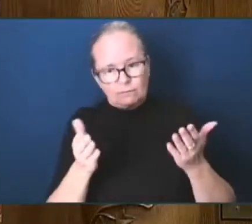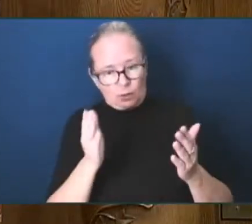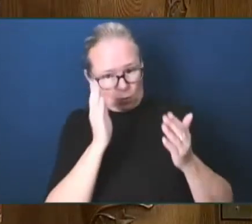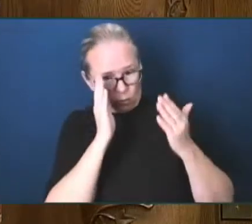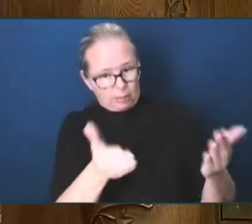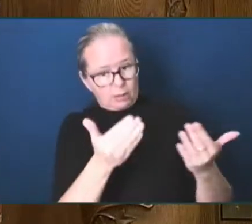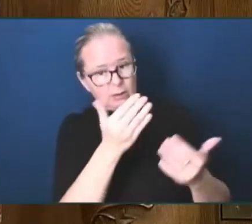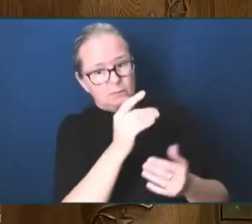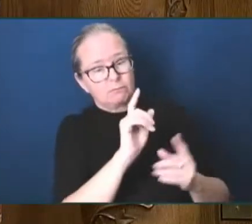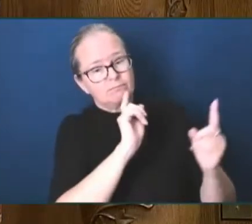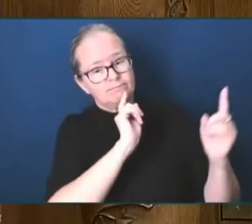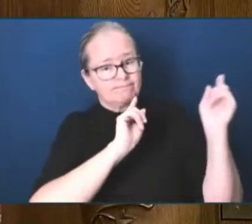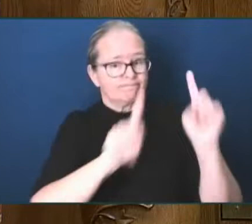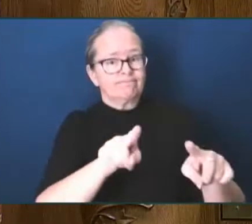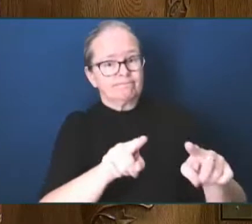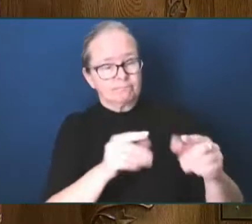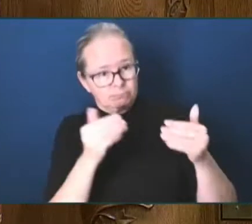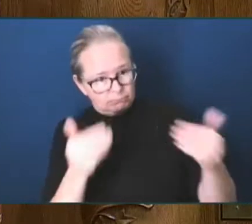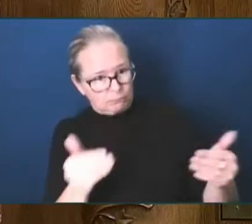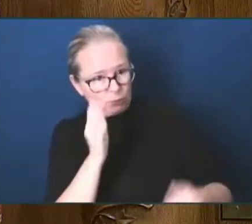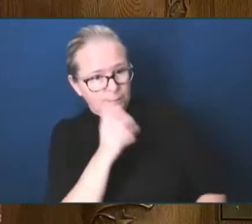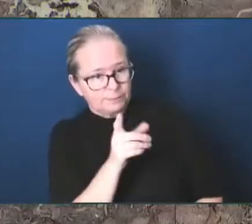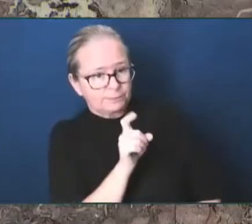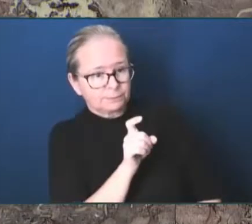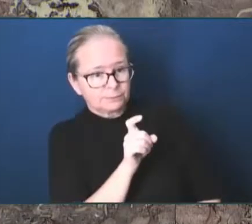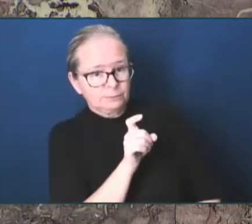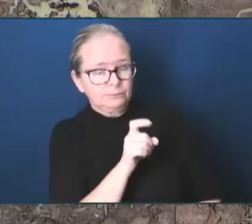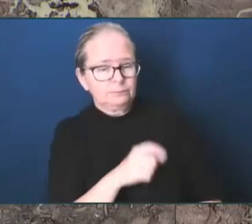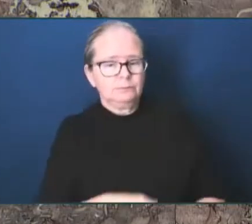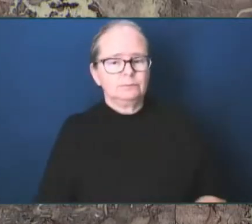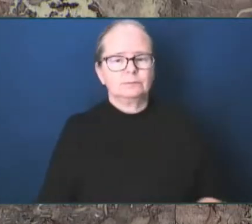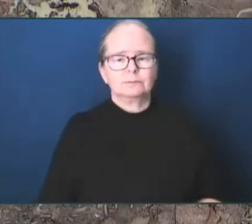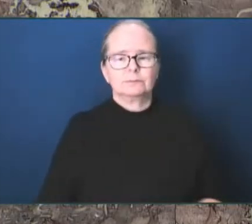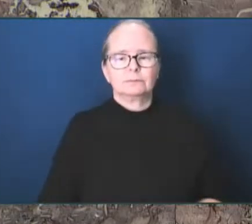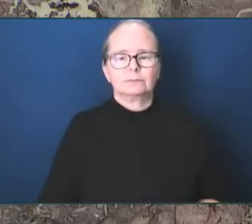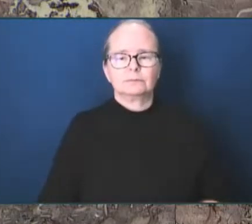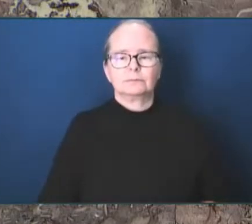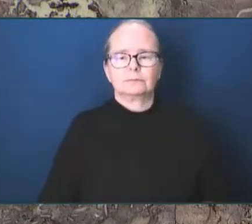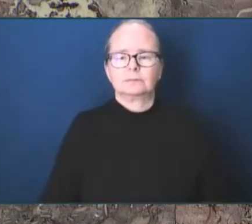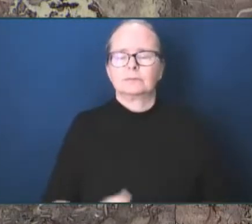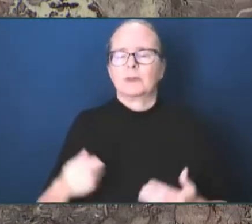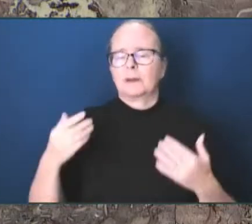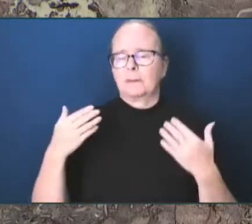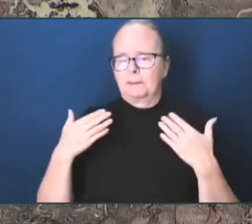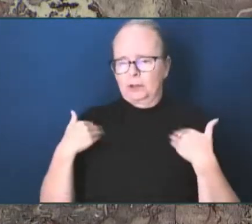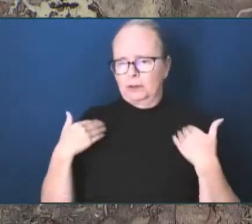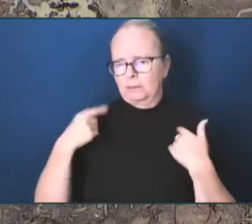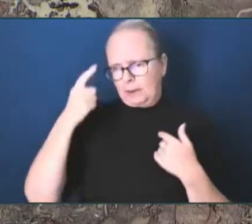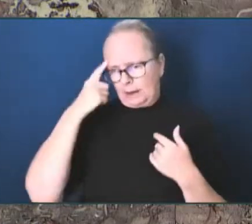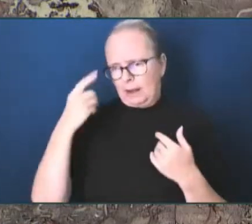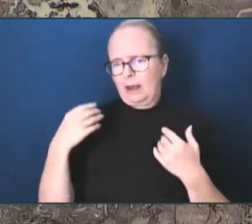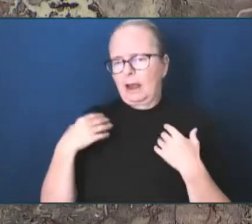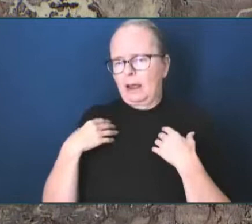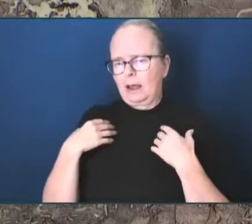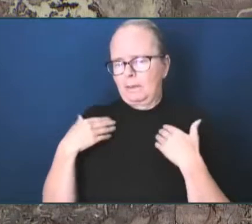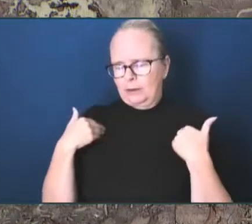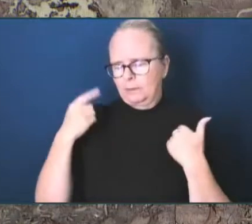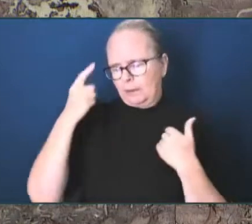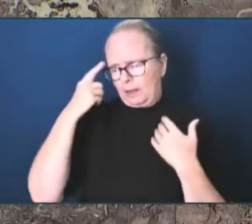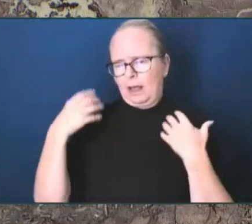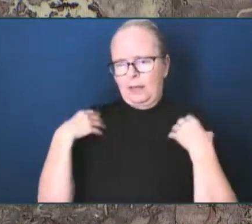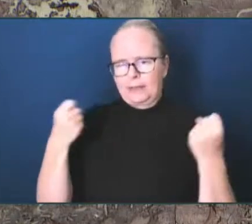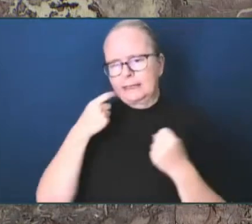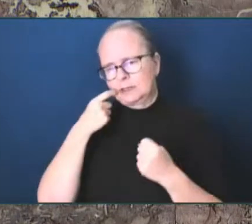Minister of Mental Health and Addictions. Thank you very much, Mr. Speaker. As I've said repeatedly, we have all options